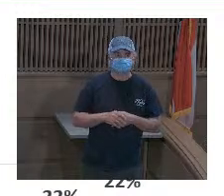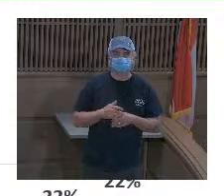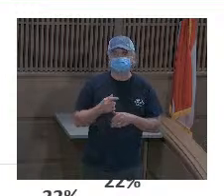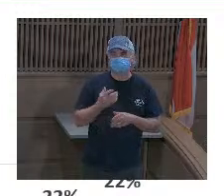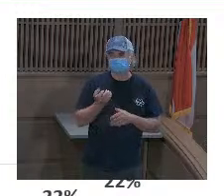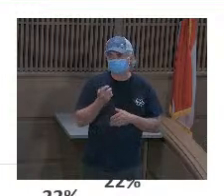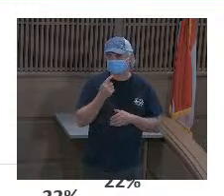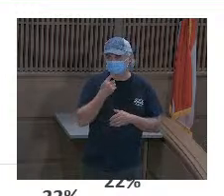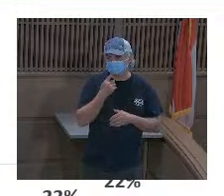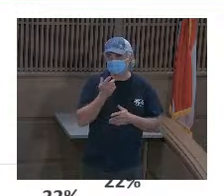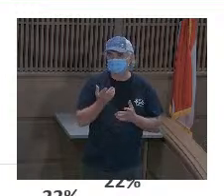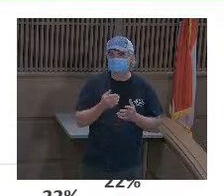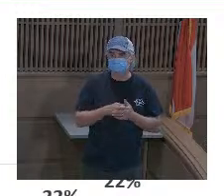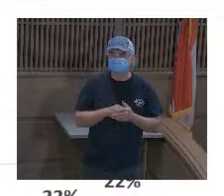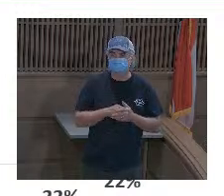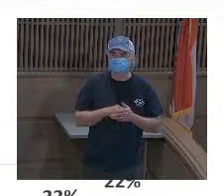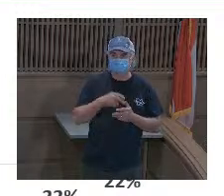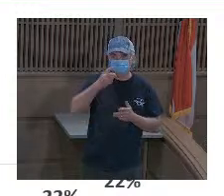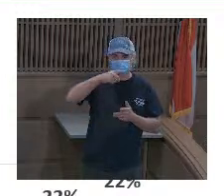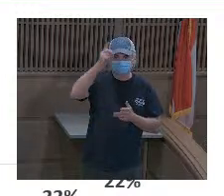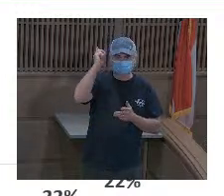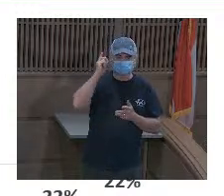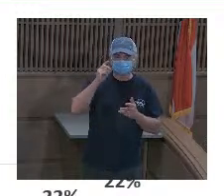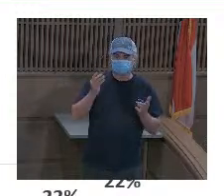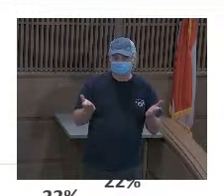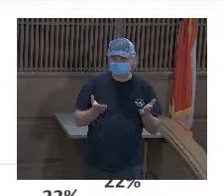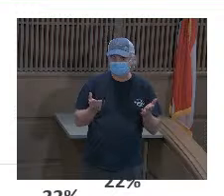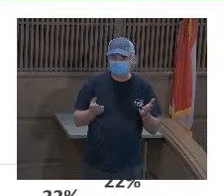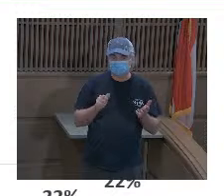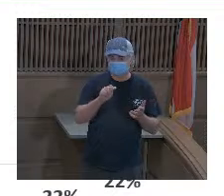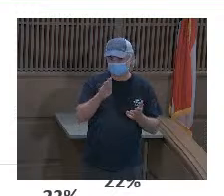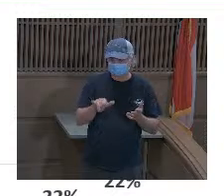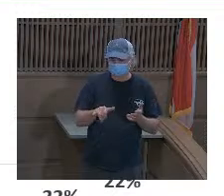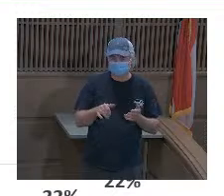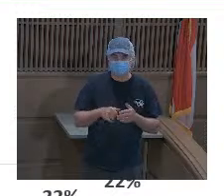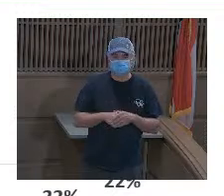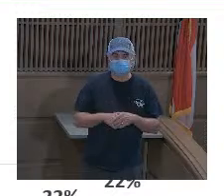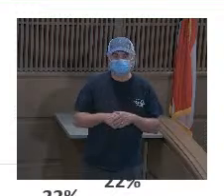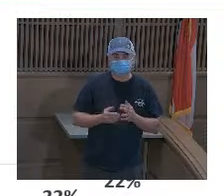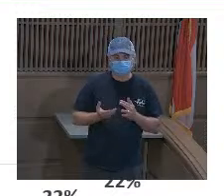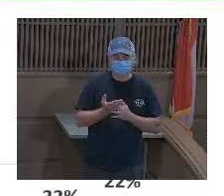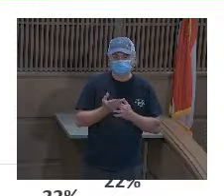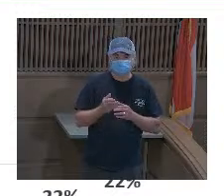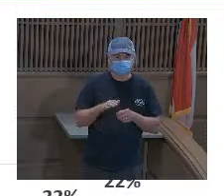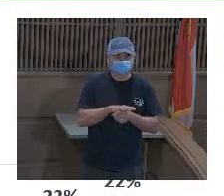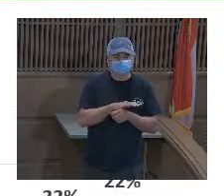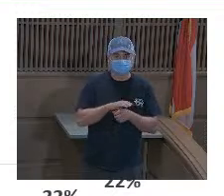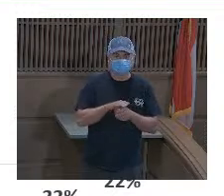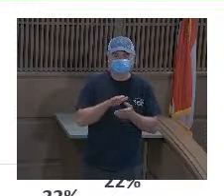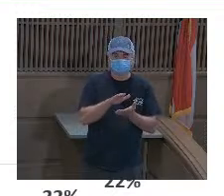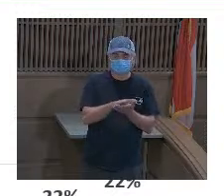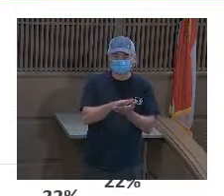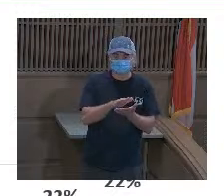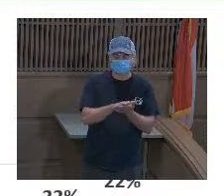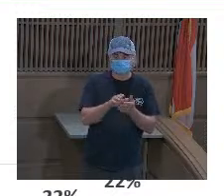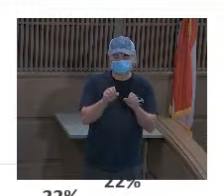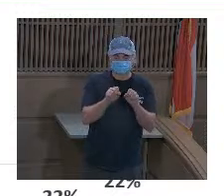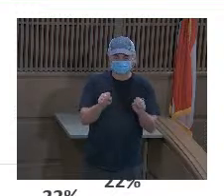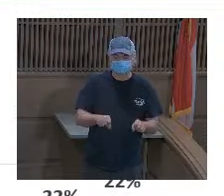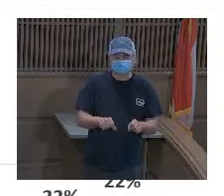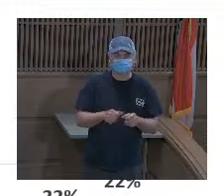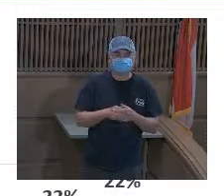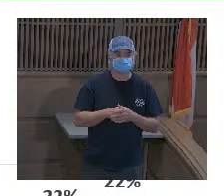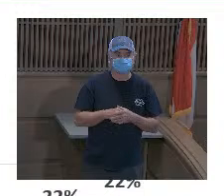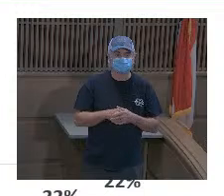say, I would commend the Dougherty County school system for throughout this entire pandemic. The administration at the Dougherty